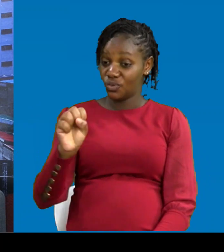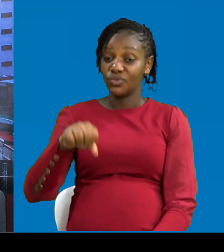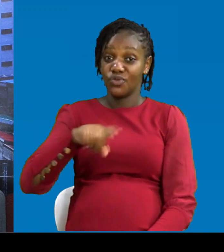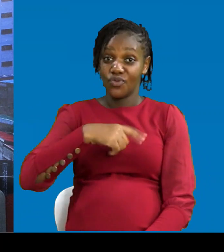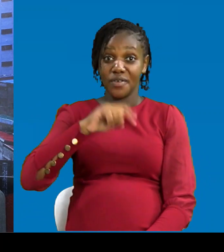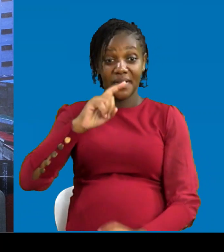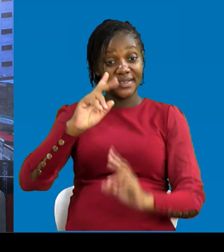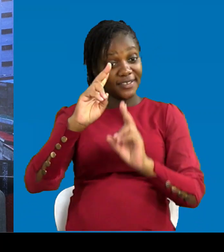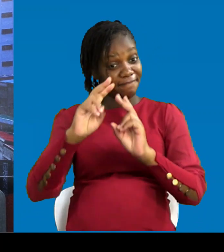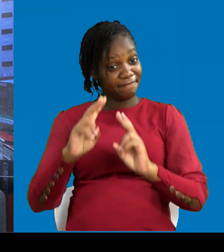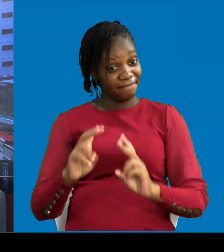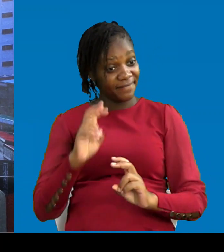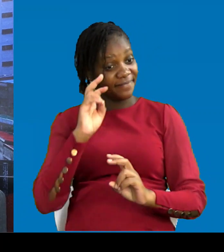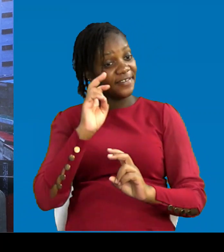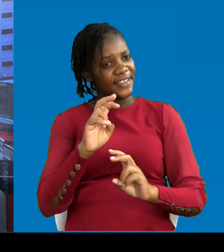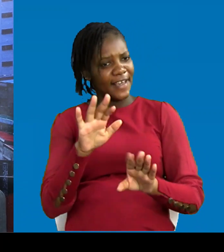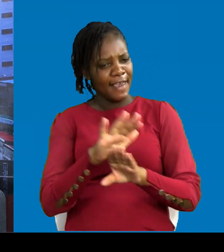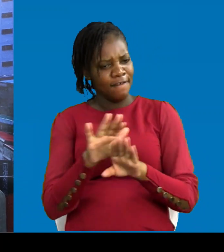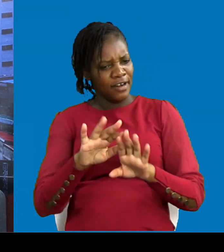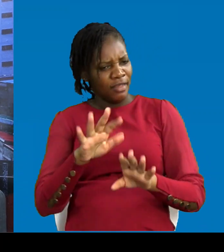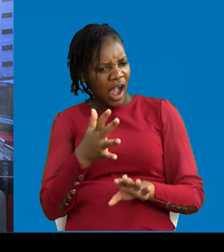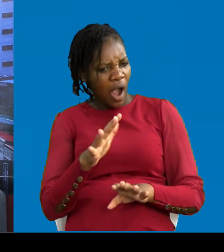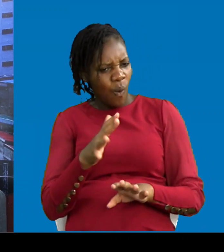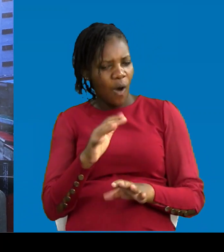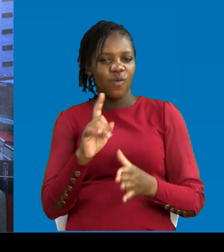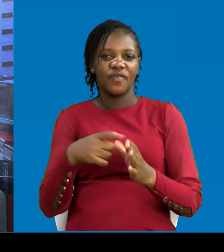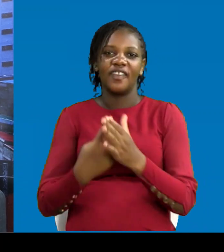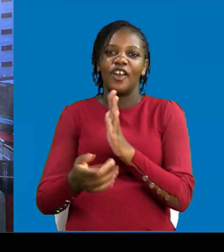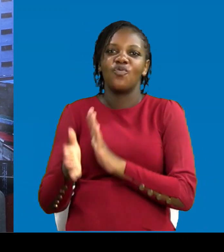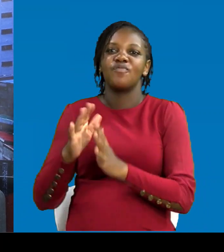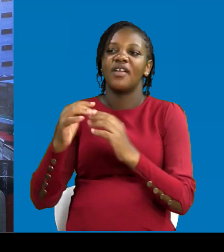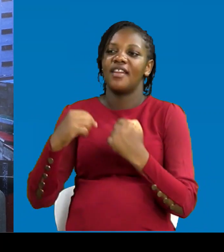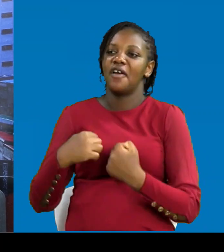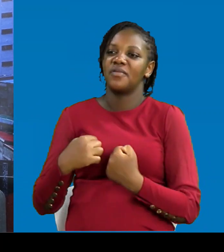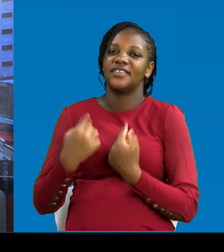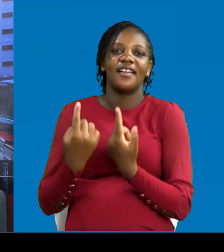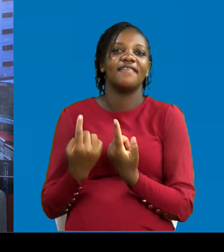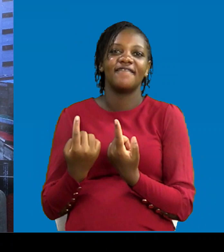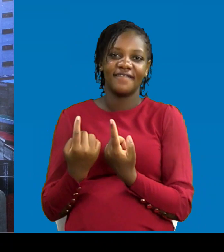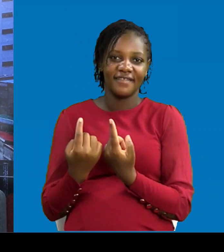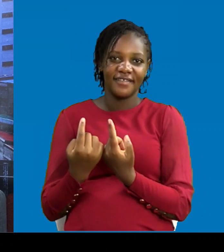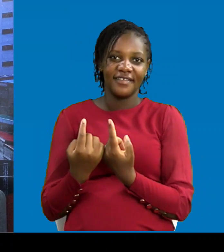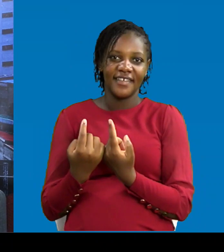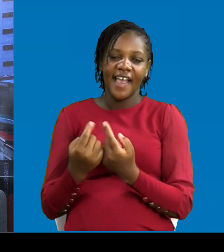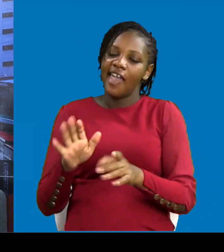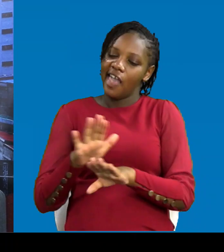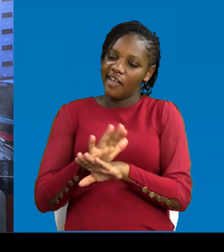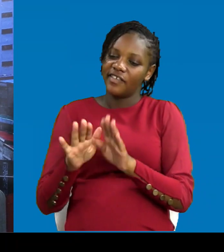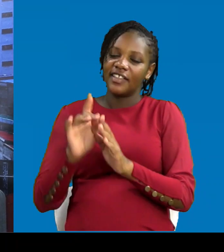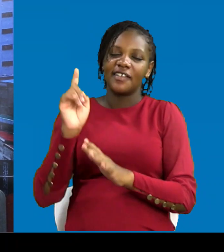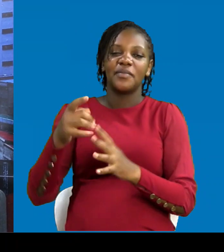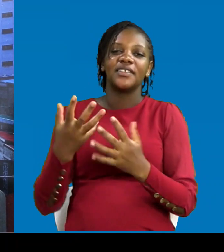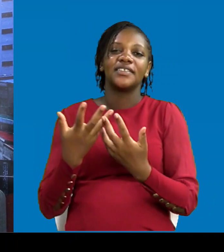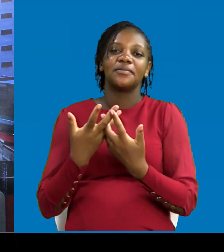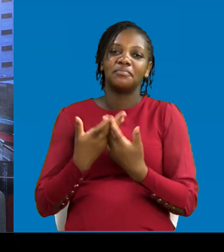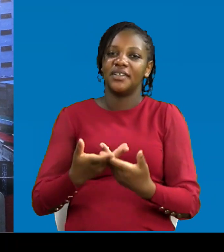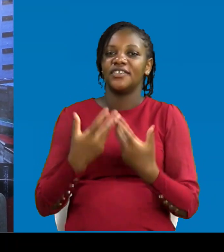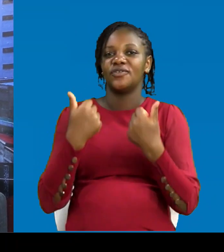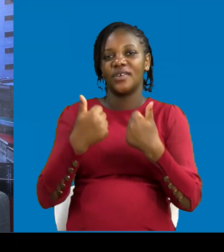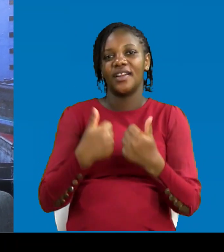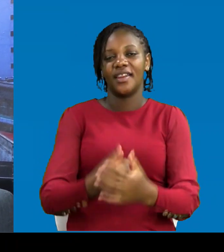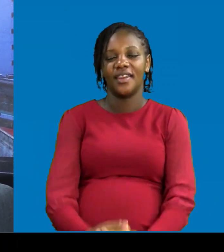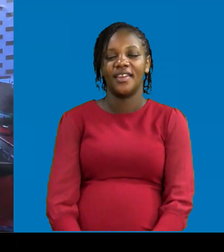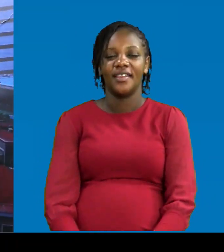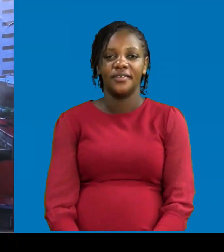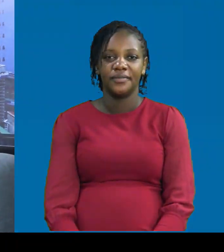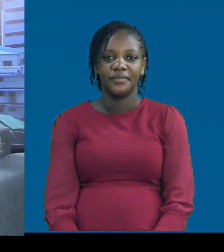at every aspect of the outfit that it should be functional for the occasion. Yeah.